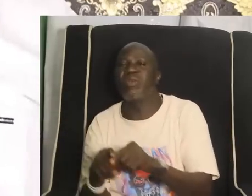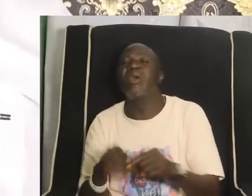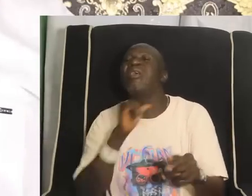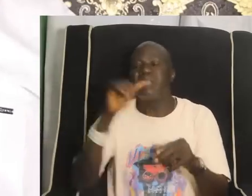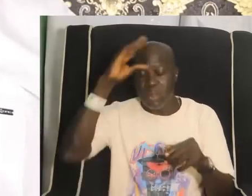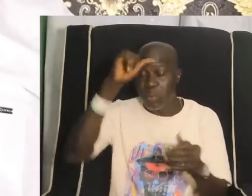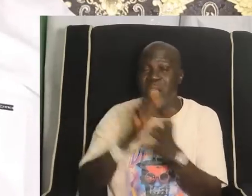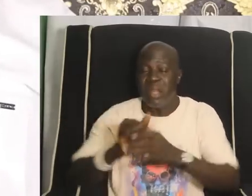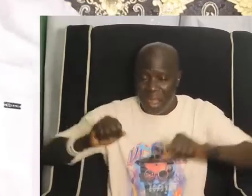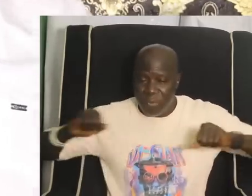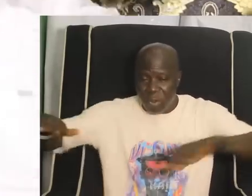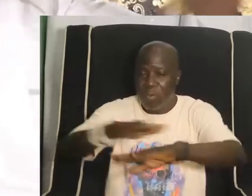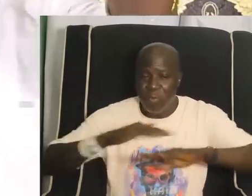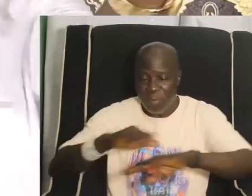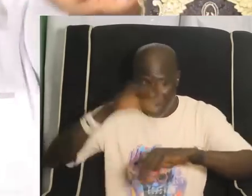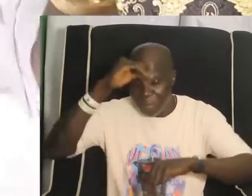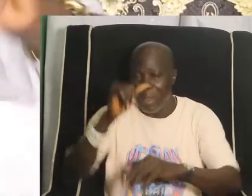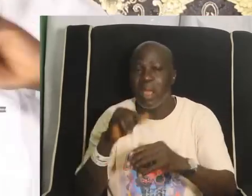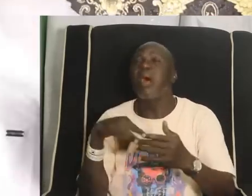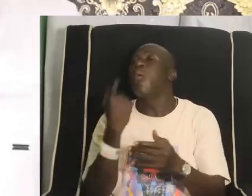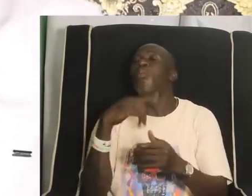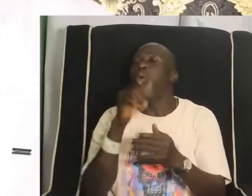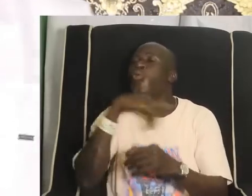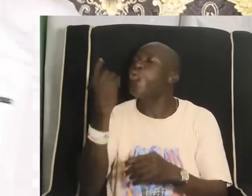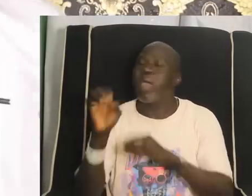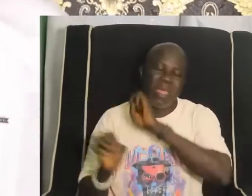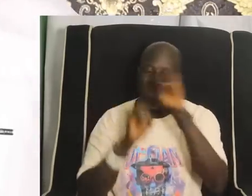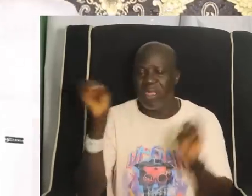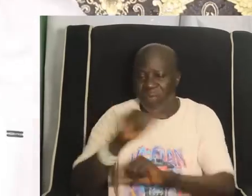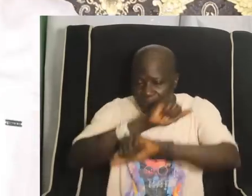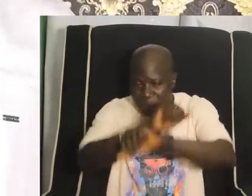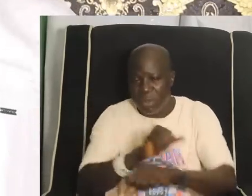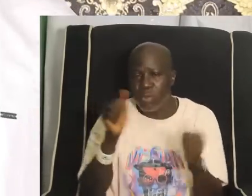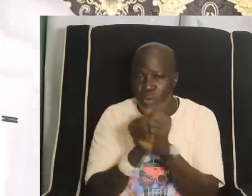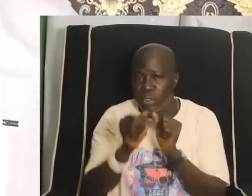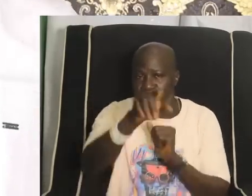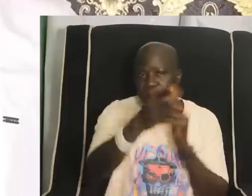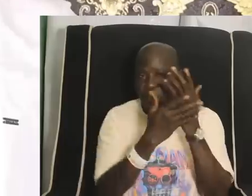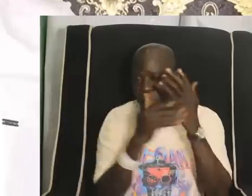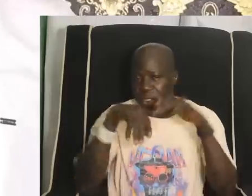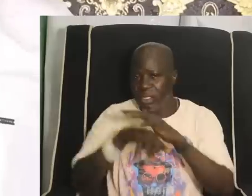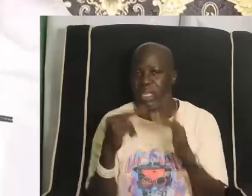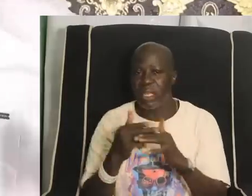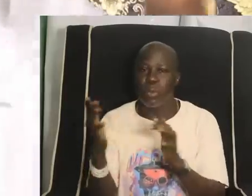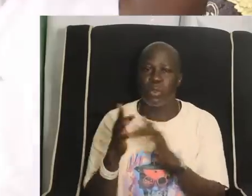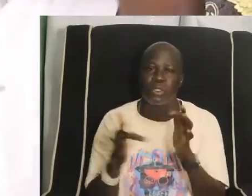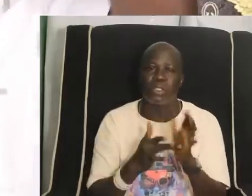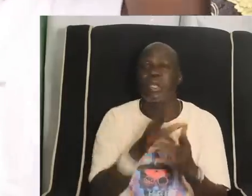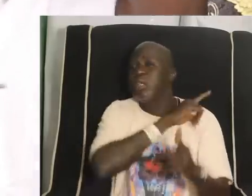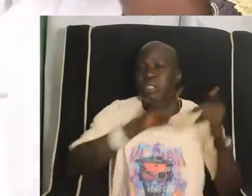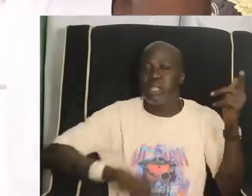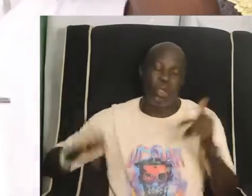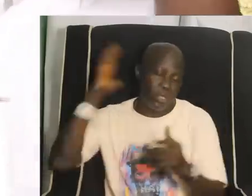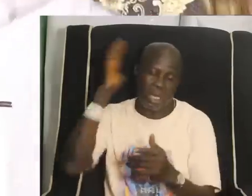is man that use power over man. But whoever that bind you with blood in the name of Jesus, the Lord